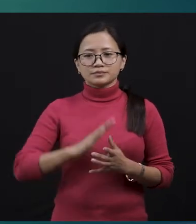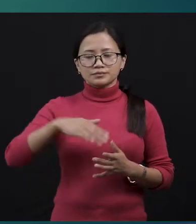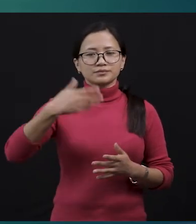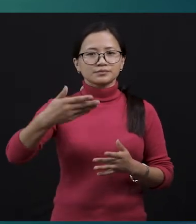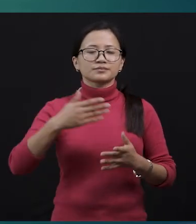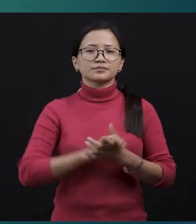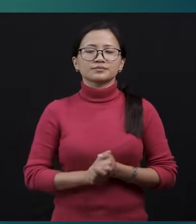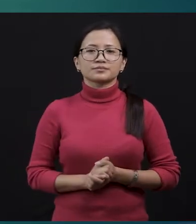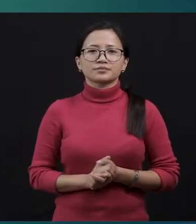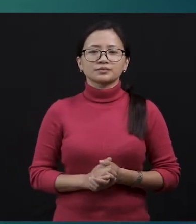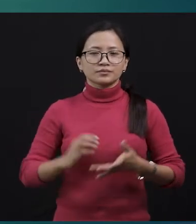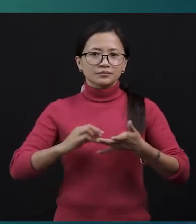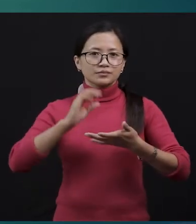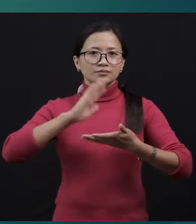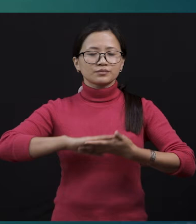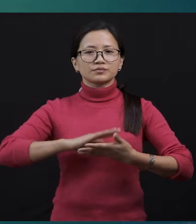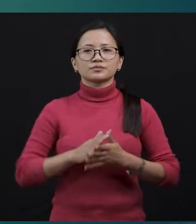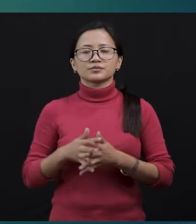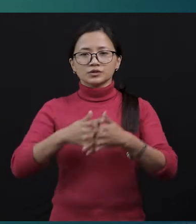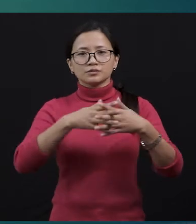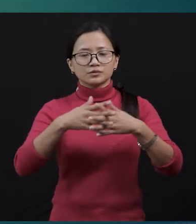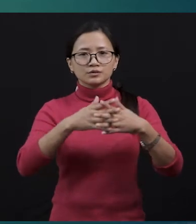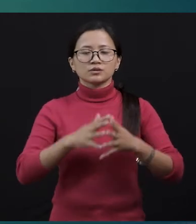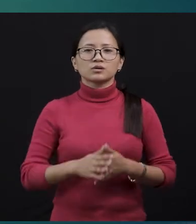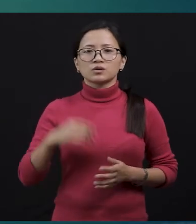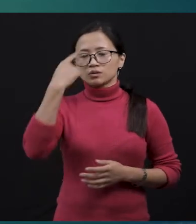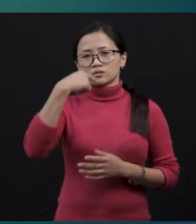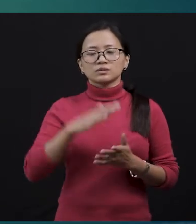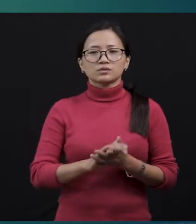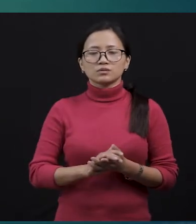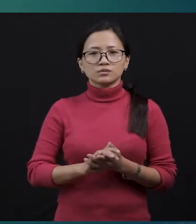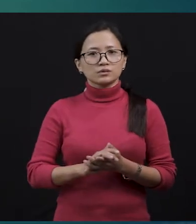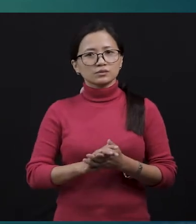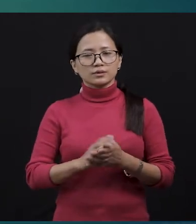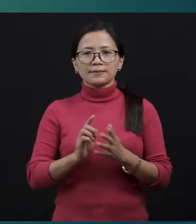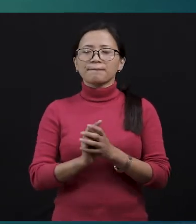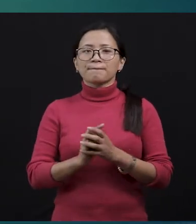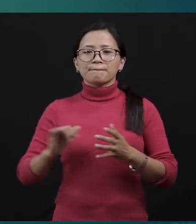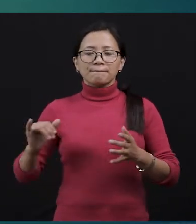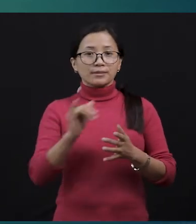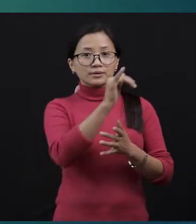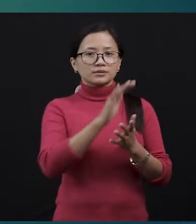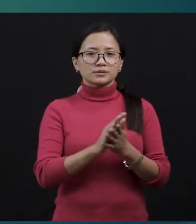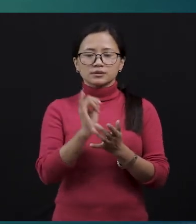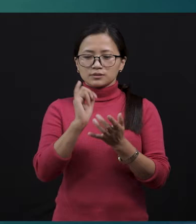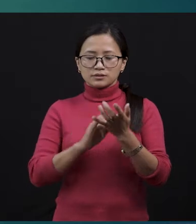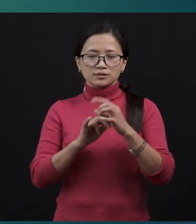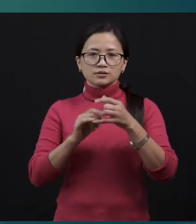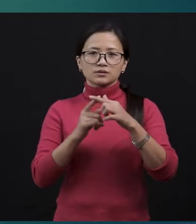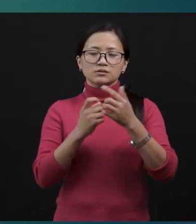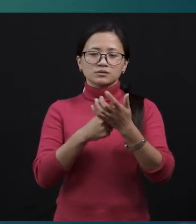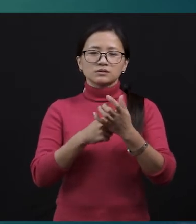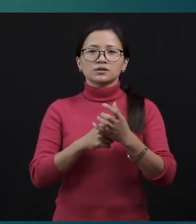on, she also married an American, okay, who was also a pilot instructor. We have discussed about so many things. And we